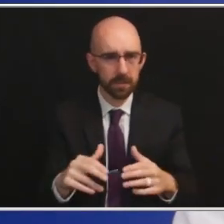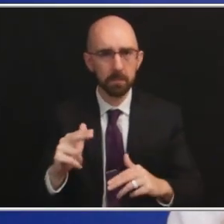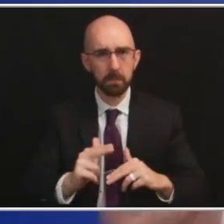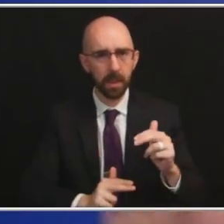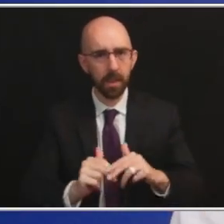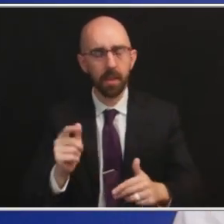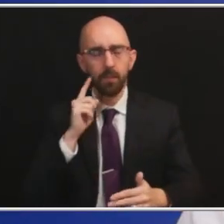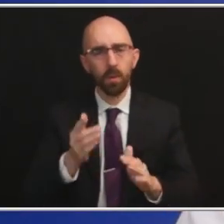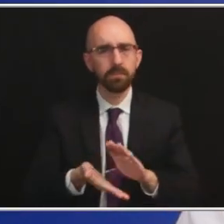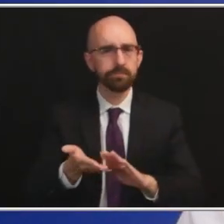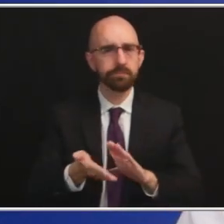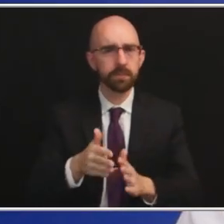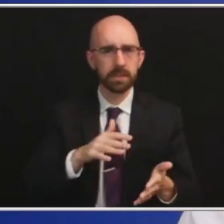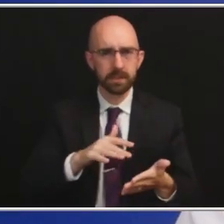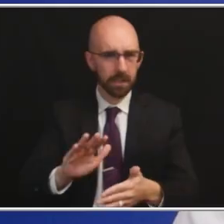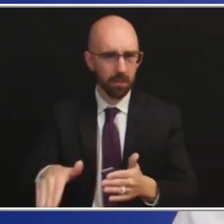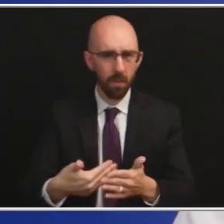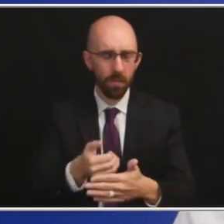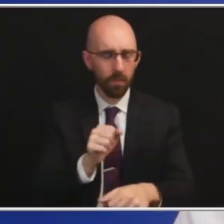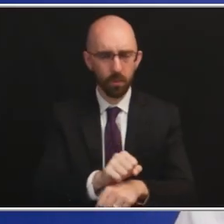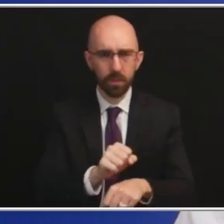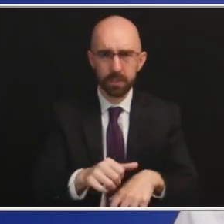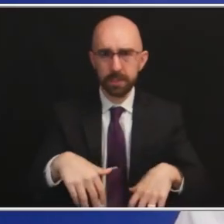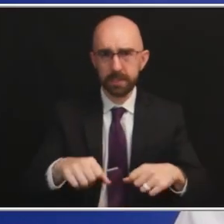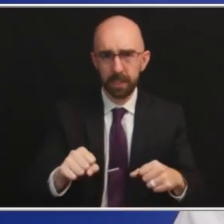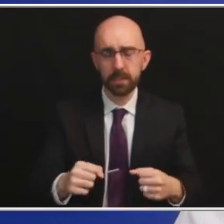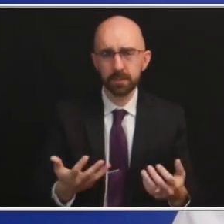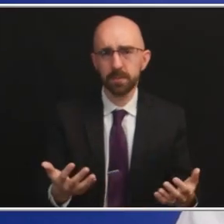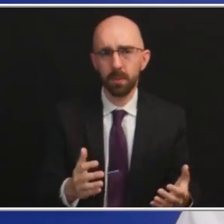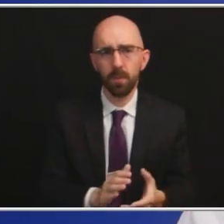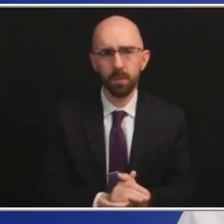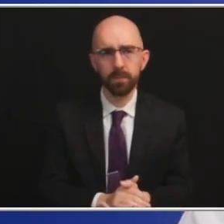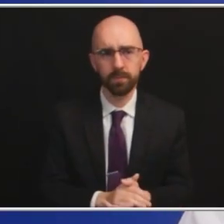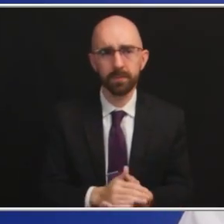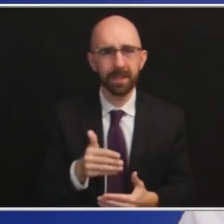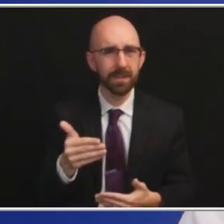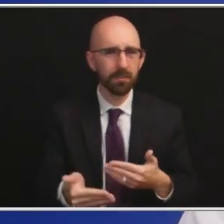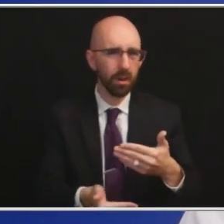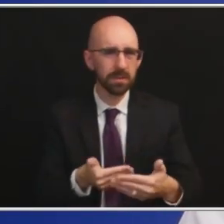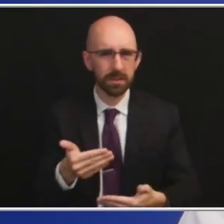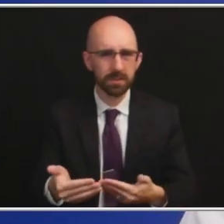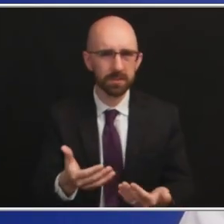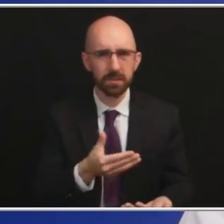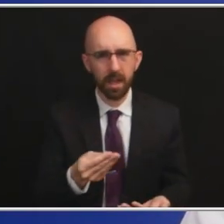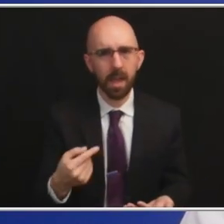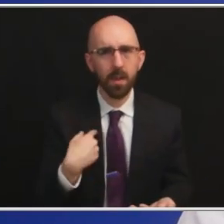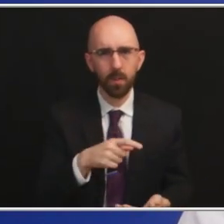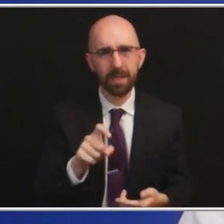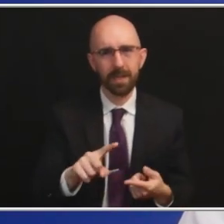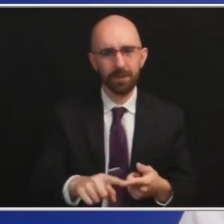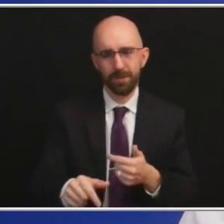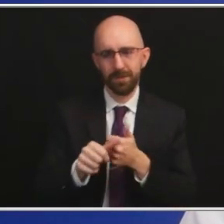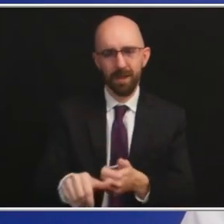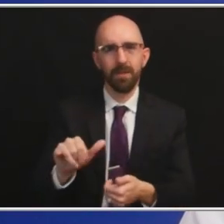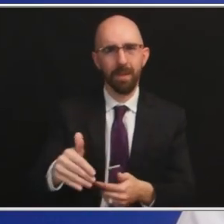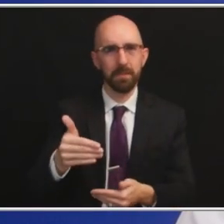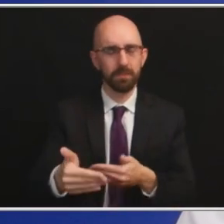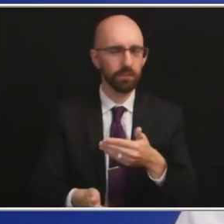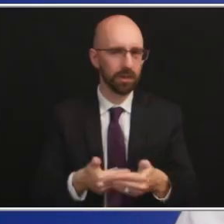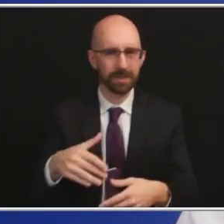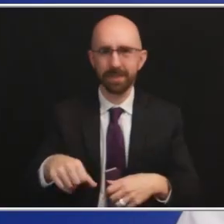and all the work that it takes. So it's a process. We need to follow the process, and it takes